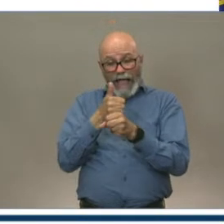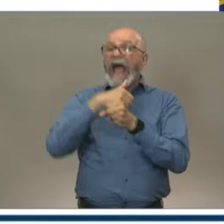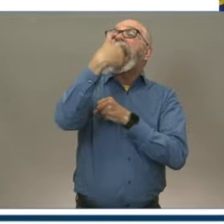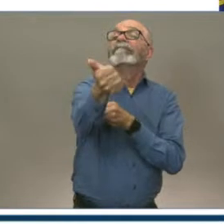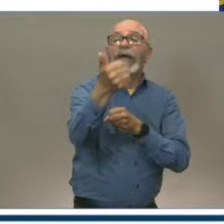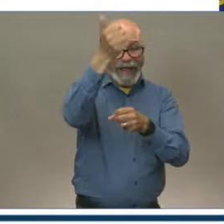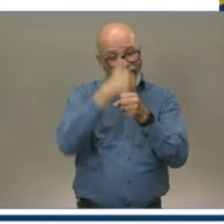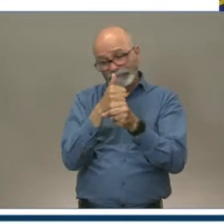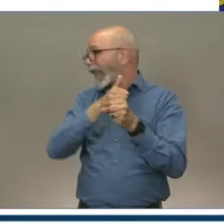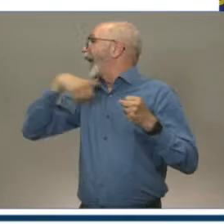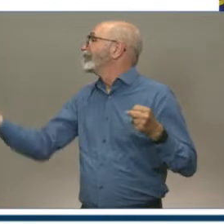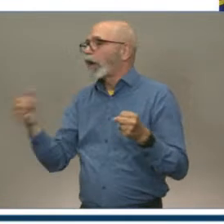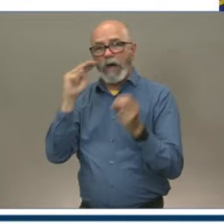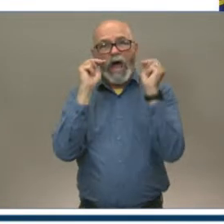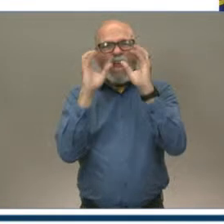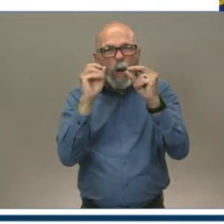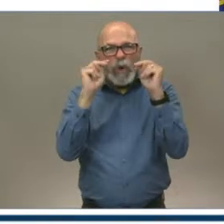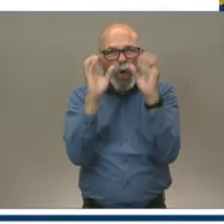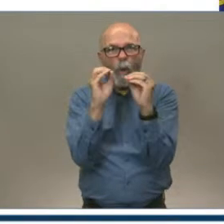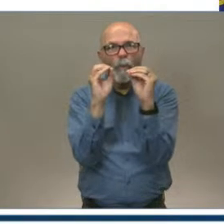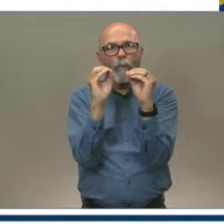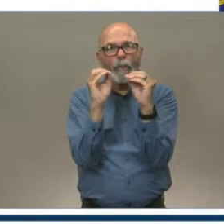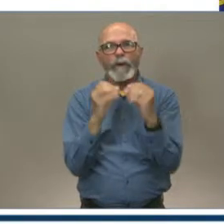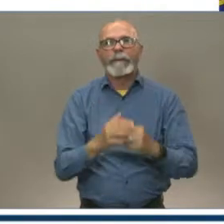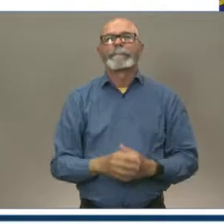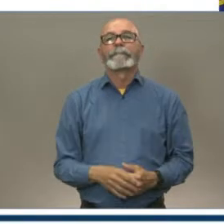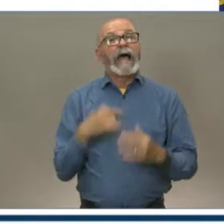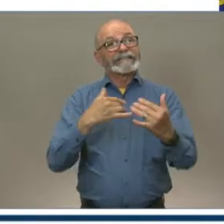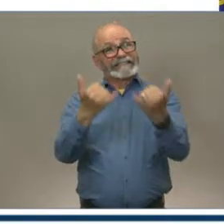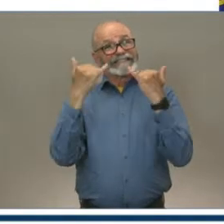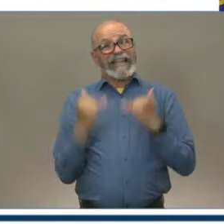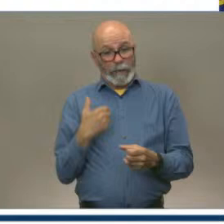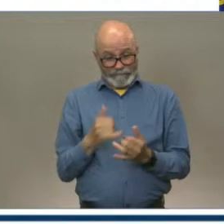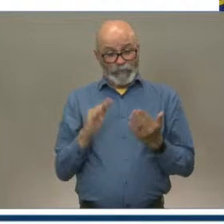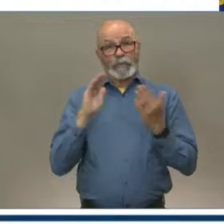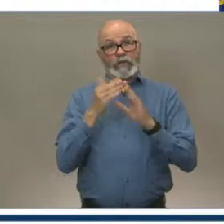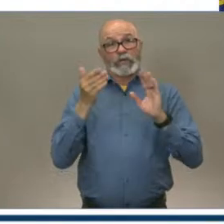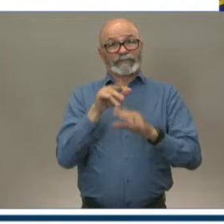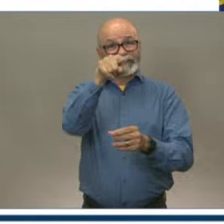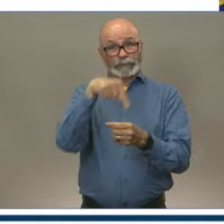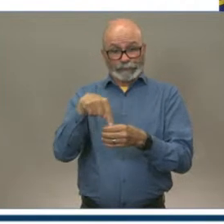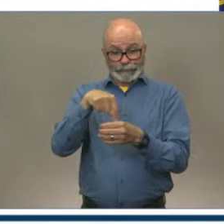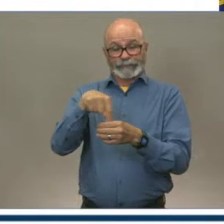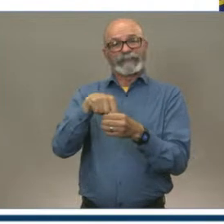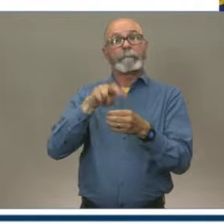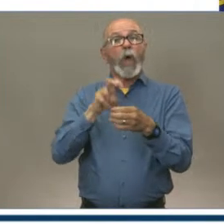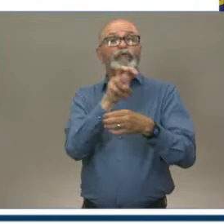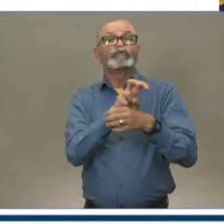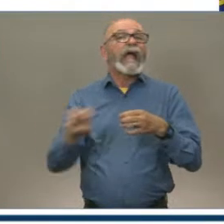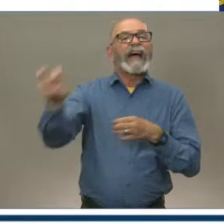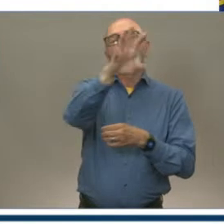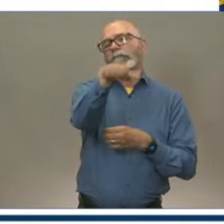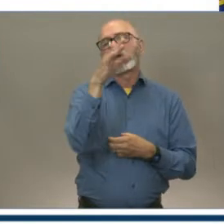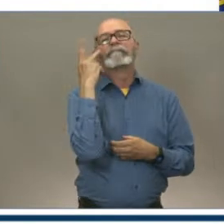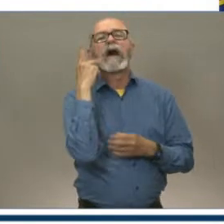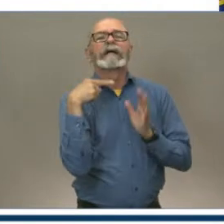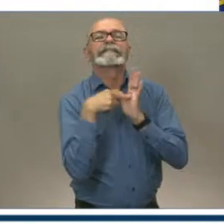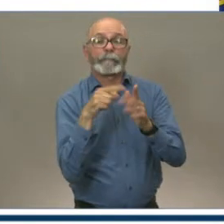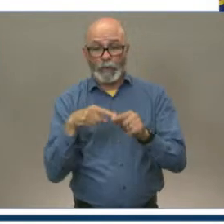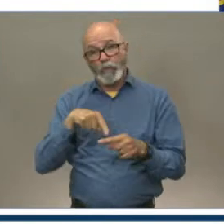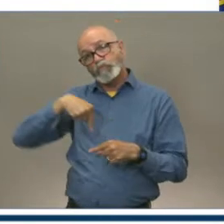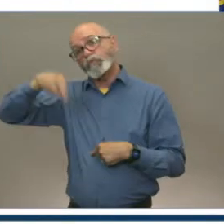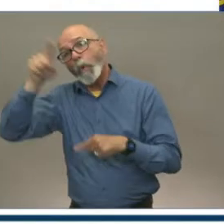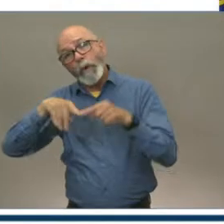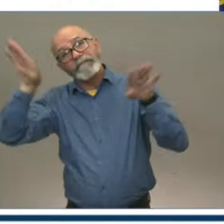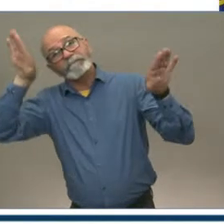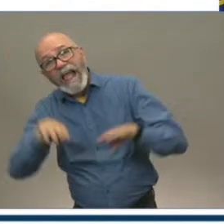further. You should not travel outside of your community. So that means if you live in the Annapolis Valley or Truro, you cannot go to